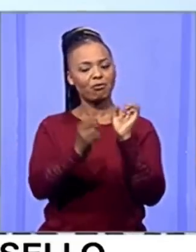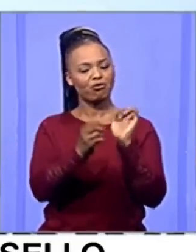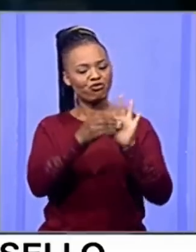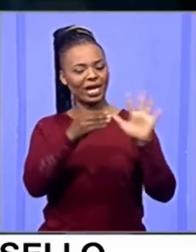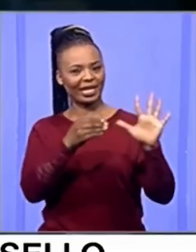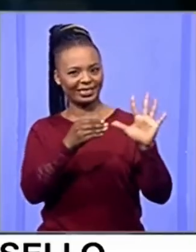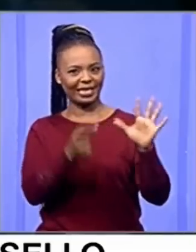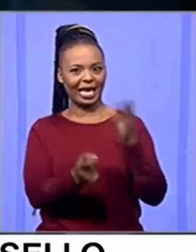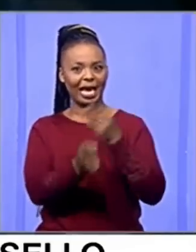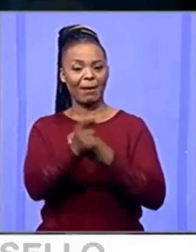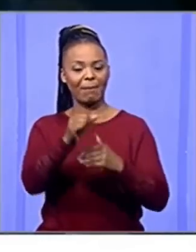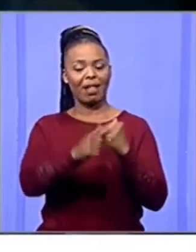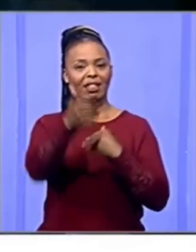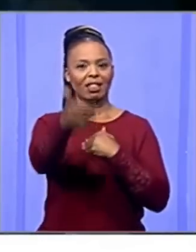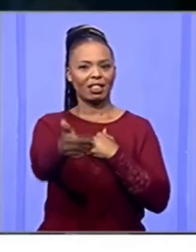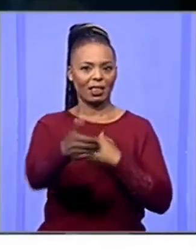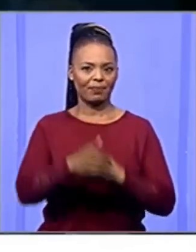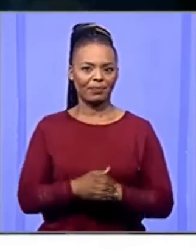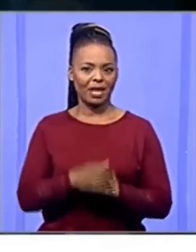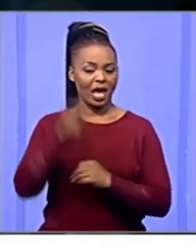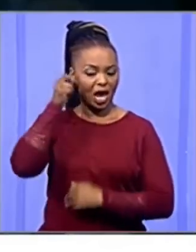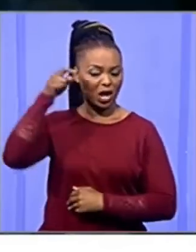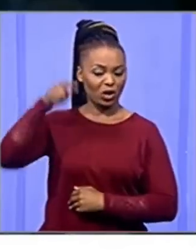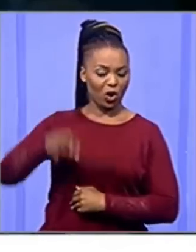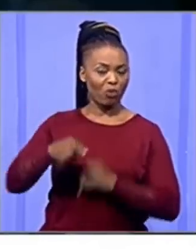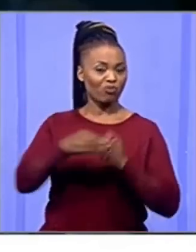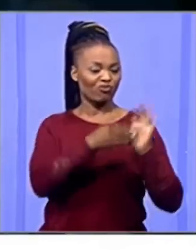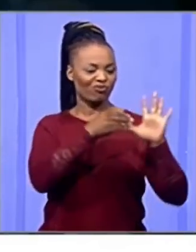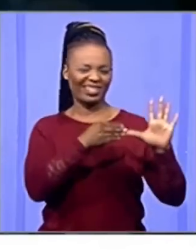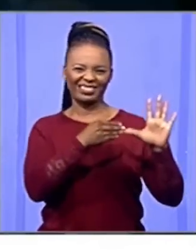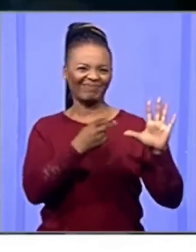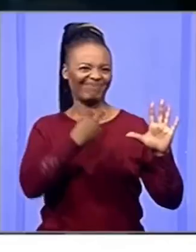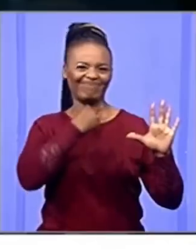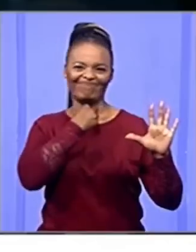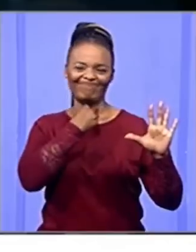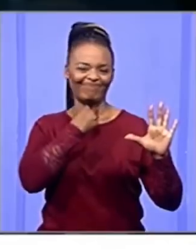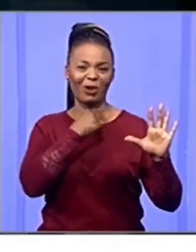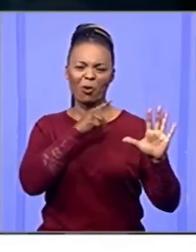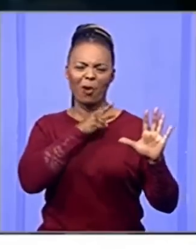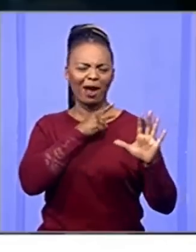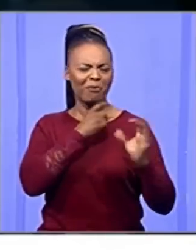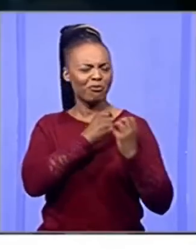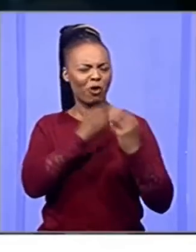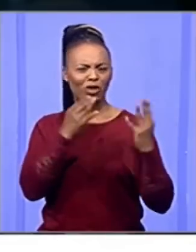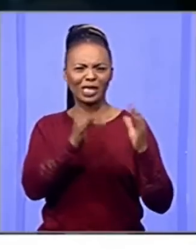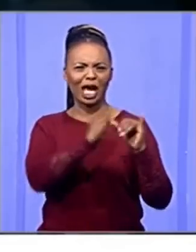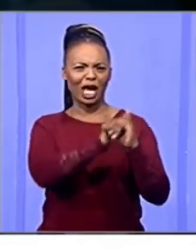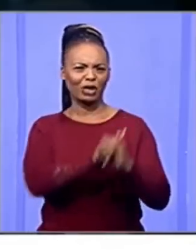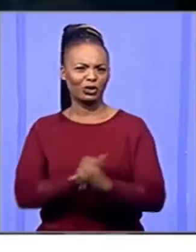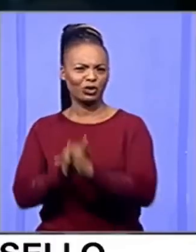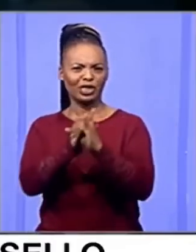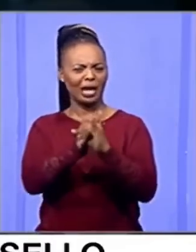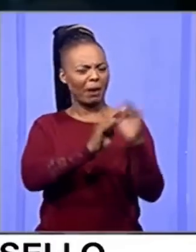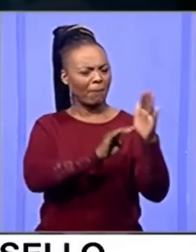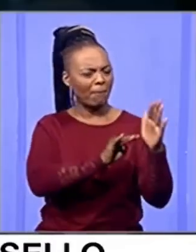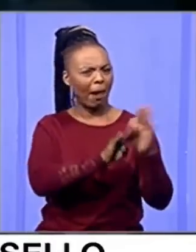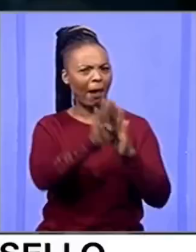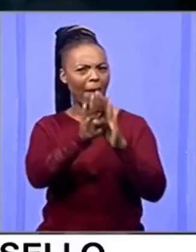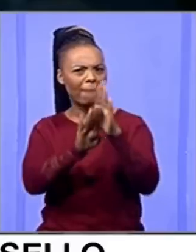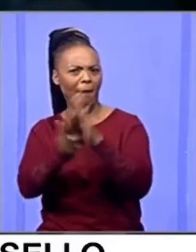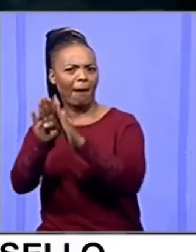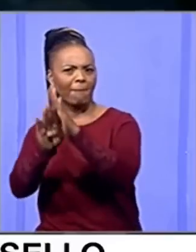be ignored, and Brics has also contributed to institutions that are transforming